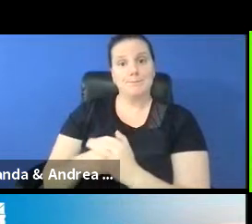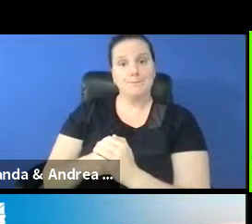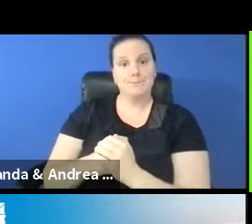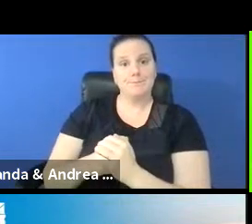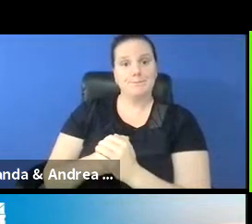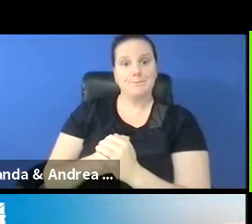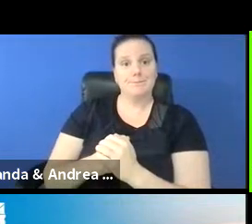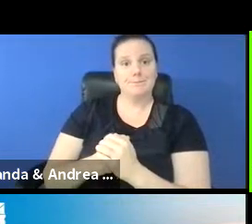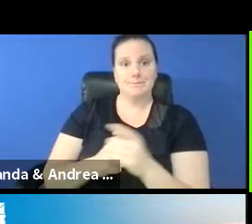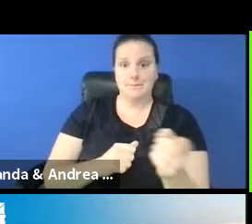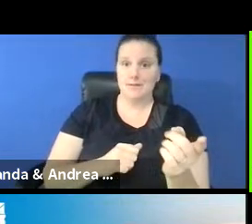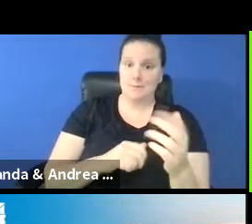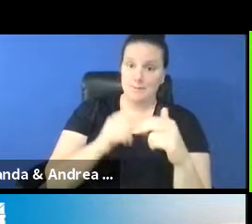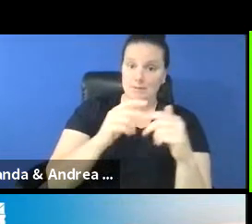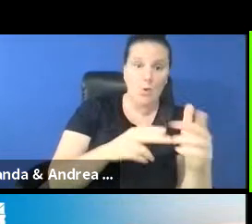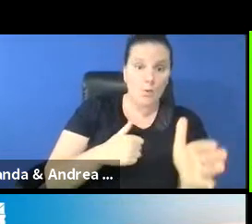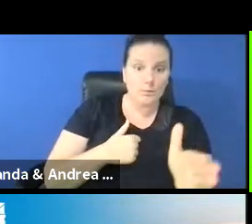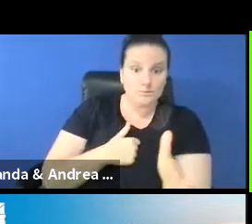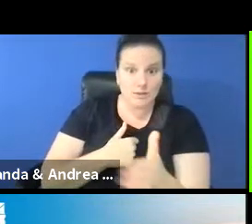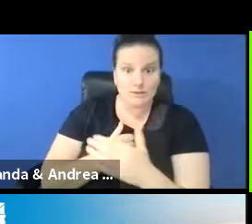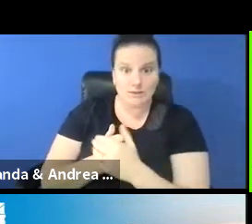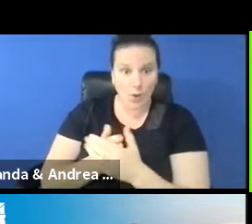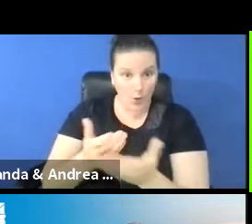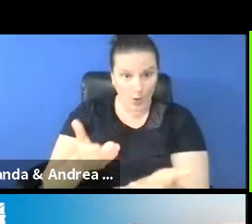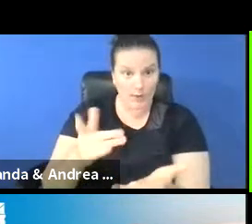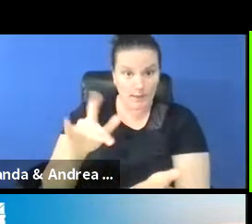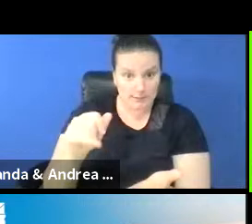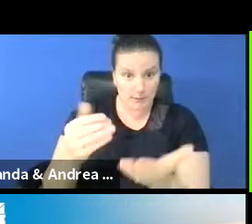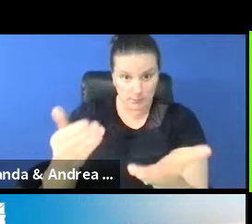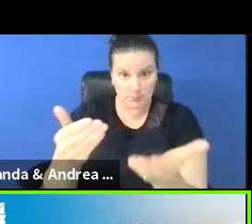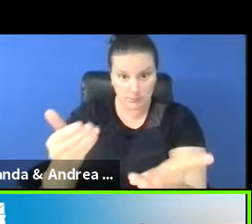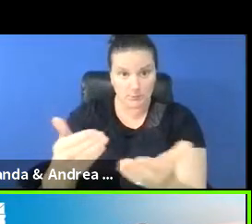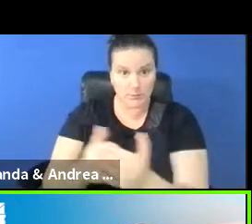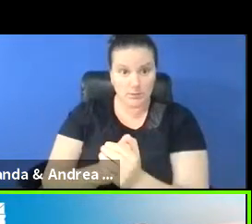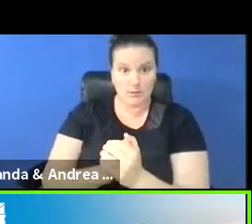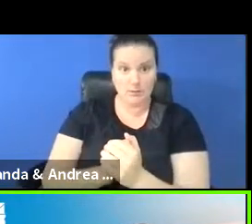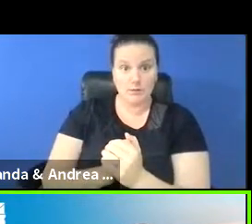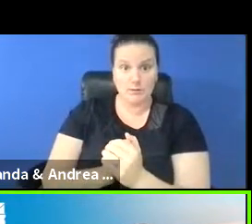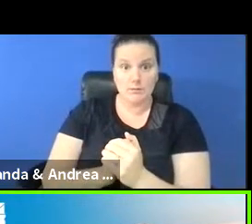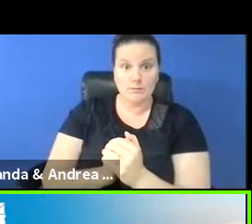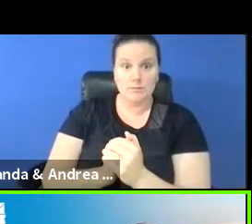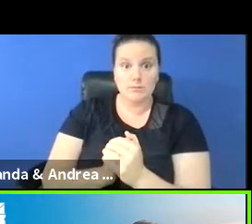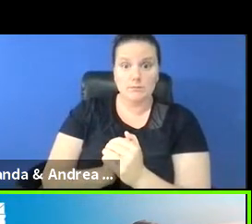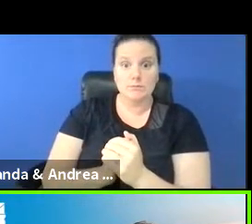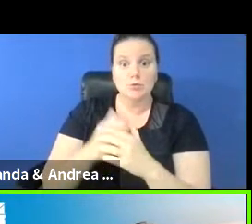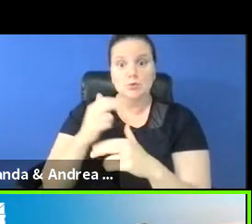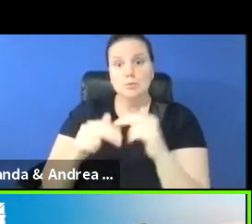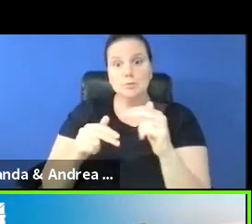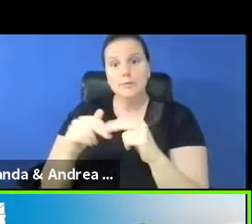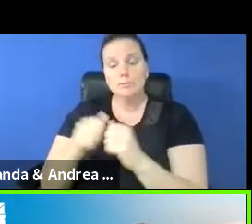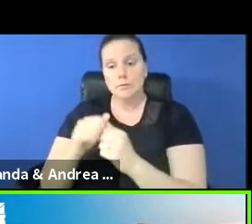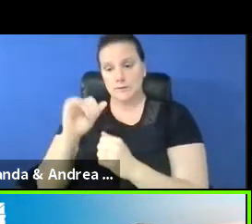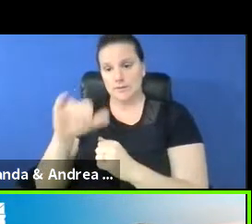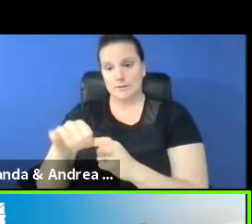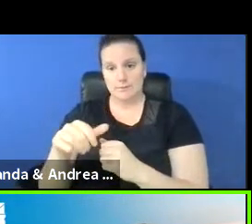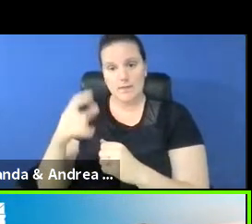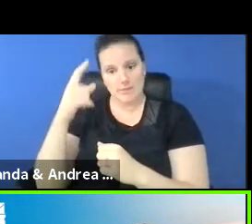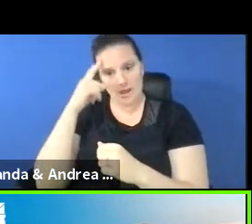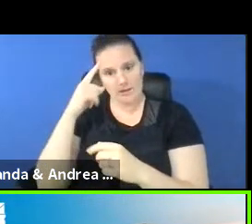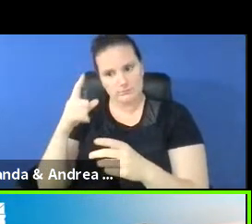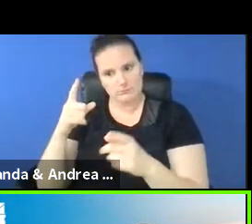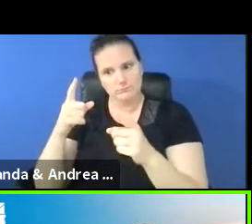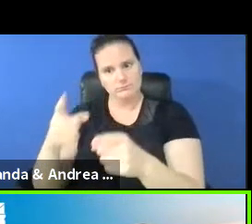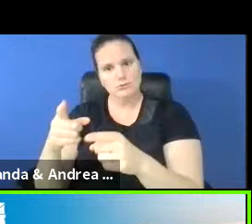Masha? To build on that, oh, sorry. Sorry, Lisa, carry on. I was just going to say, to build on that, I thought you were headed in a direction,